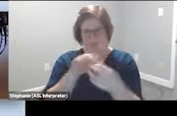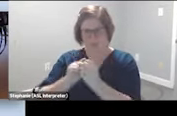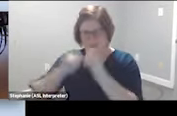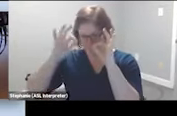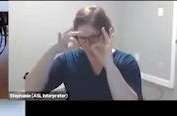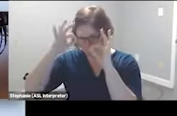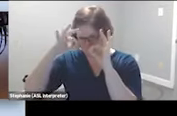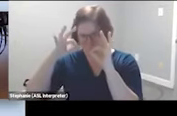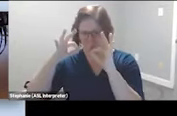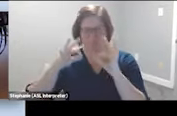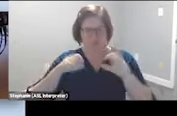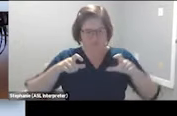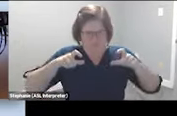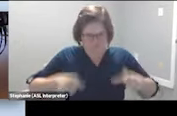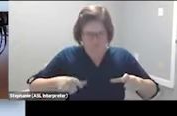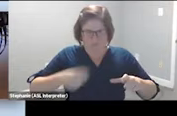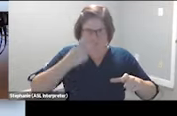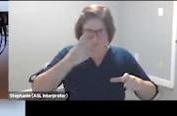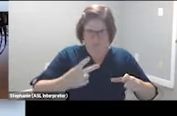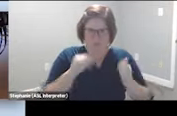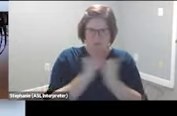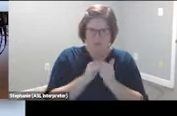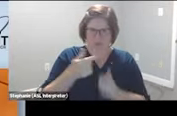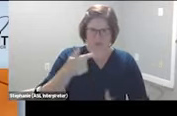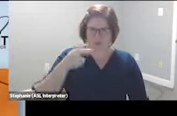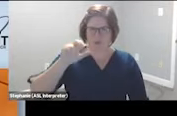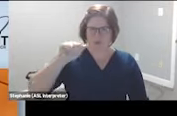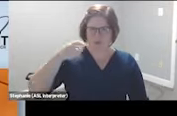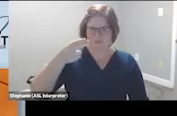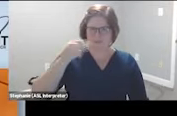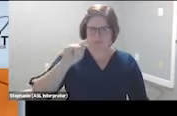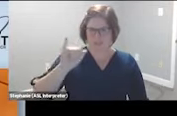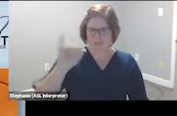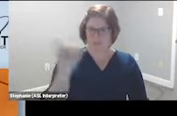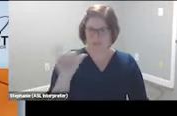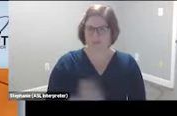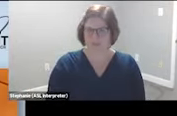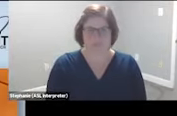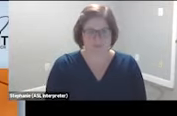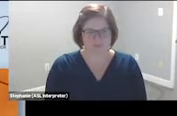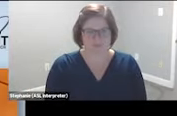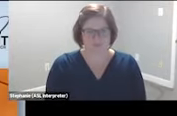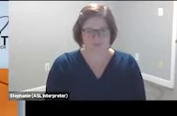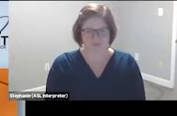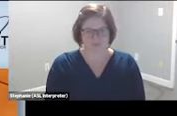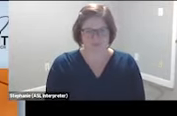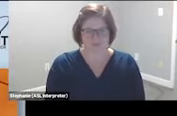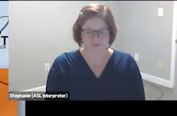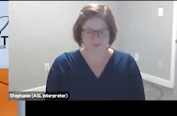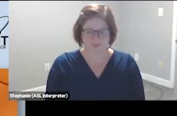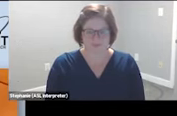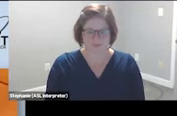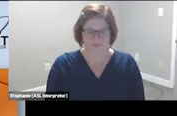cross-section of the worm, and the graffiti showing it as well. Now, one of the fascinating applications that